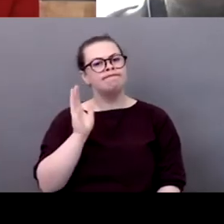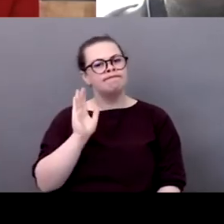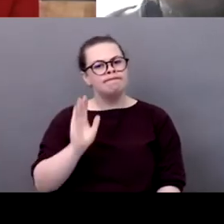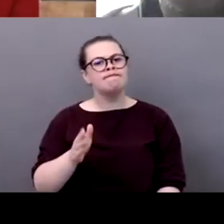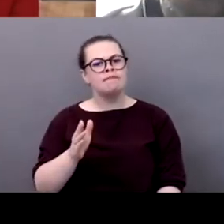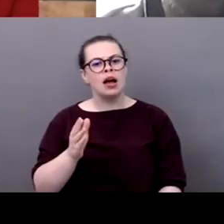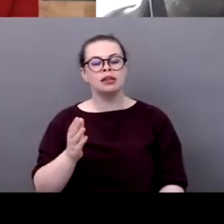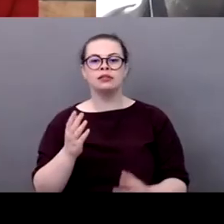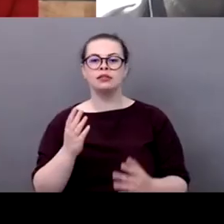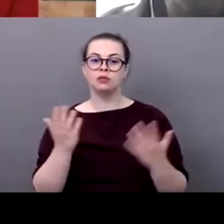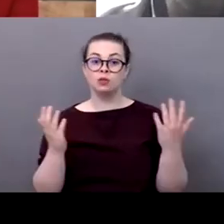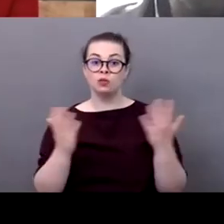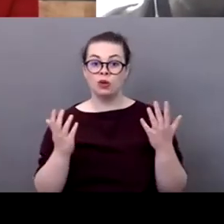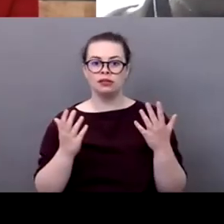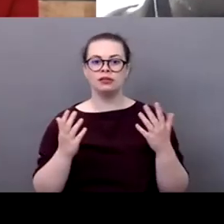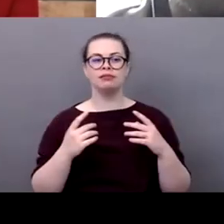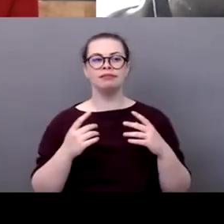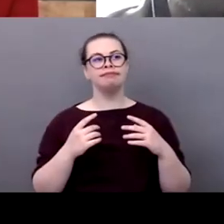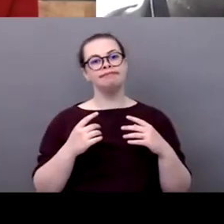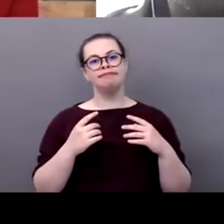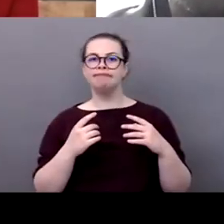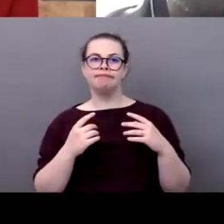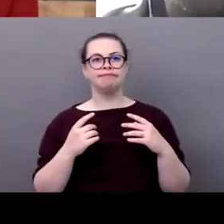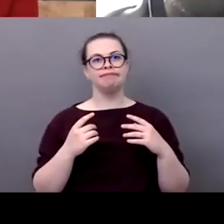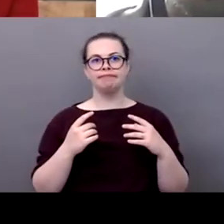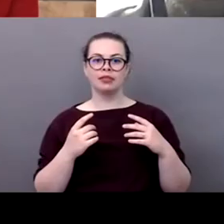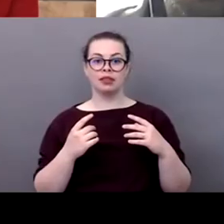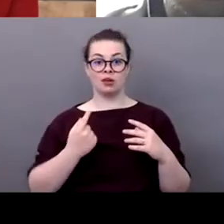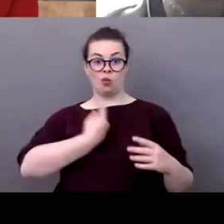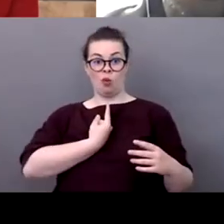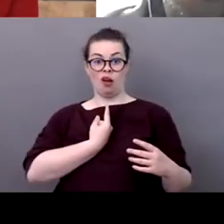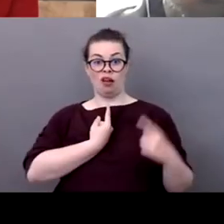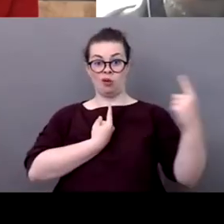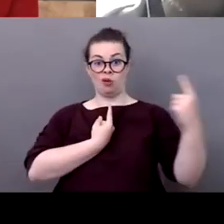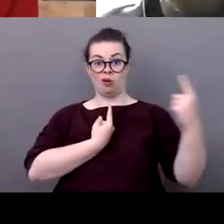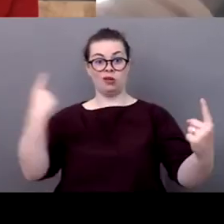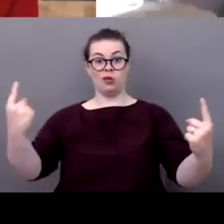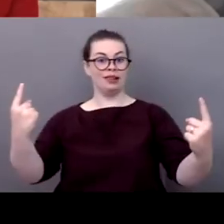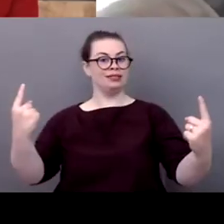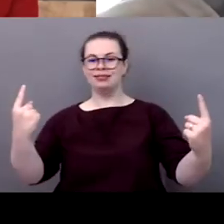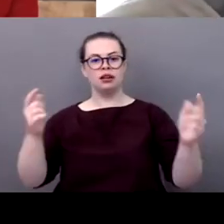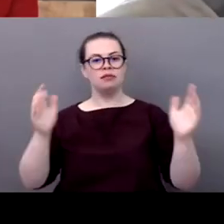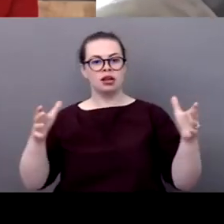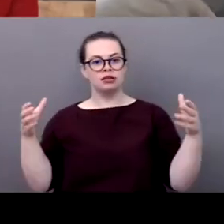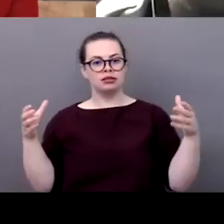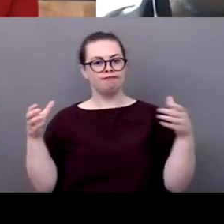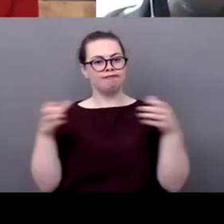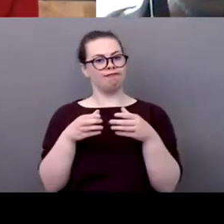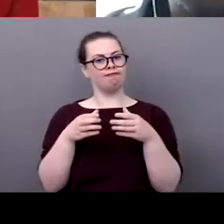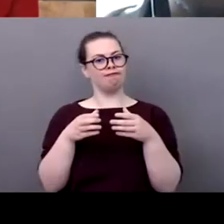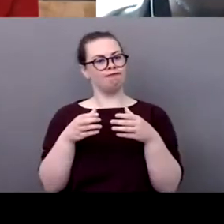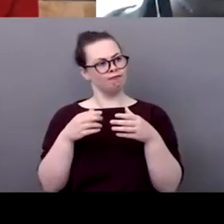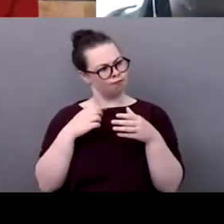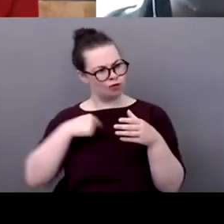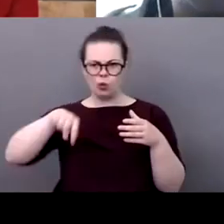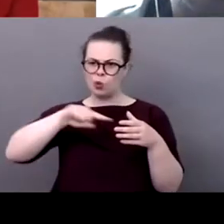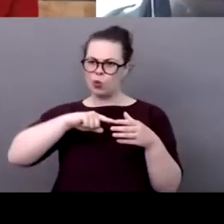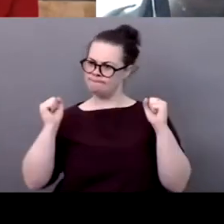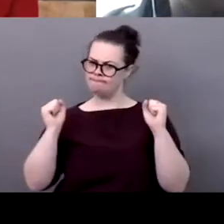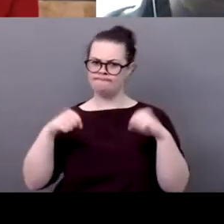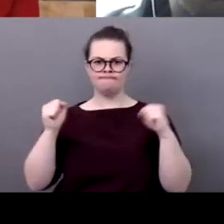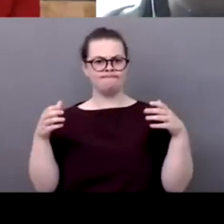people are not often working together as competitors. But when you come with